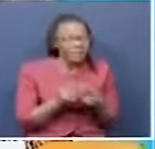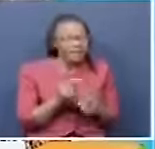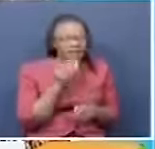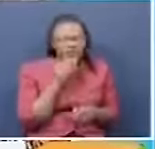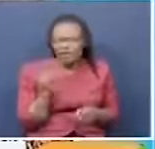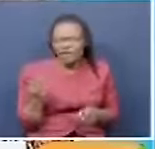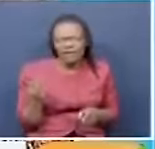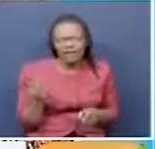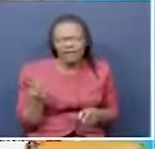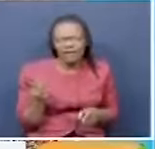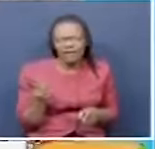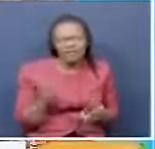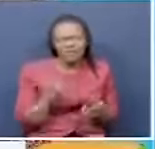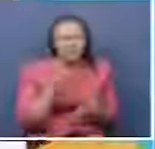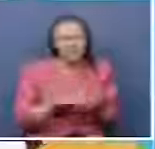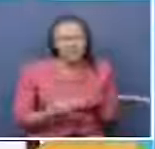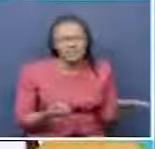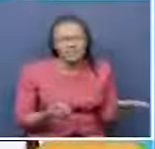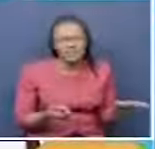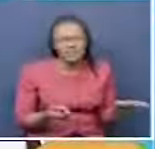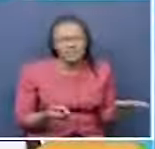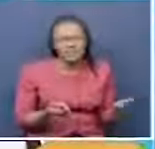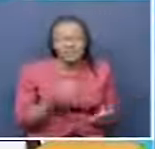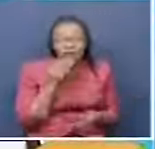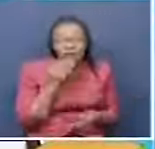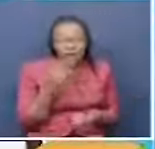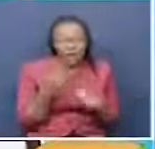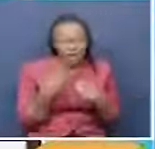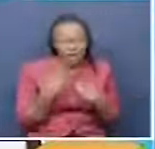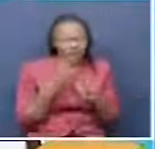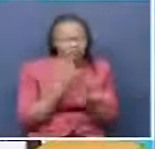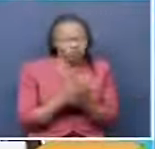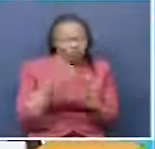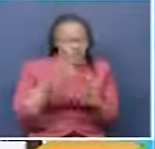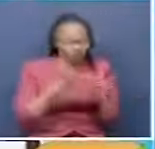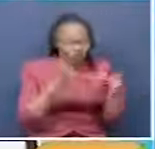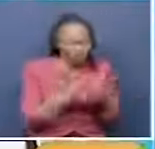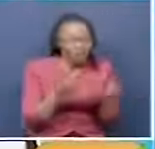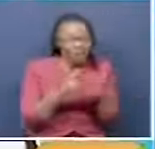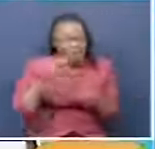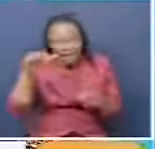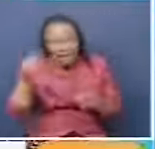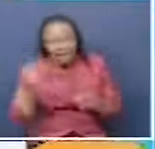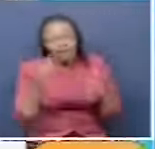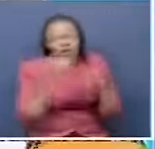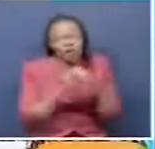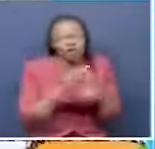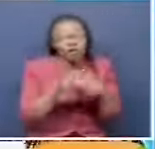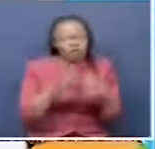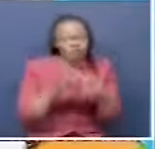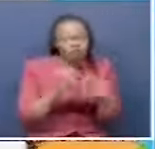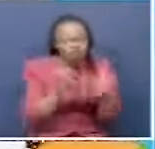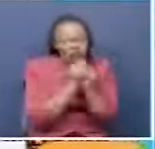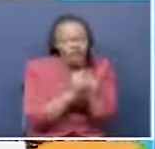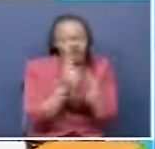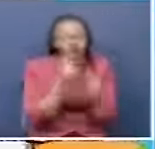one? So you have the Luhya as a vote block. So which is the other community that votes as a block, so that you get 50% plus one? Okay.